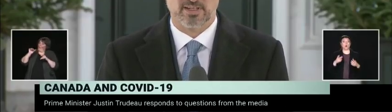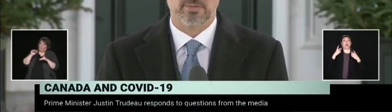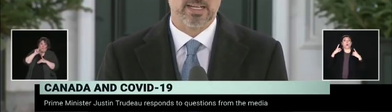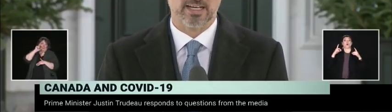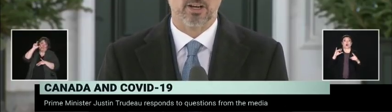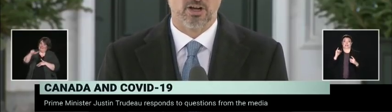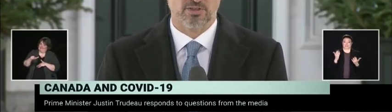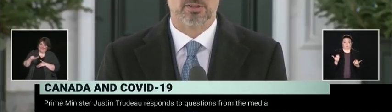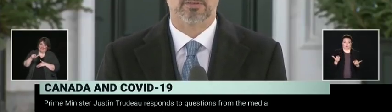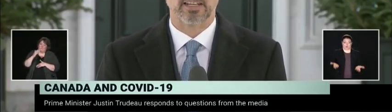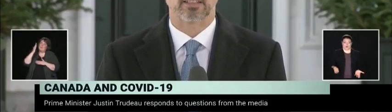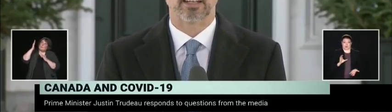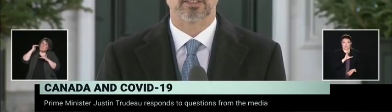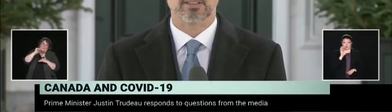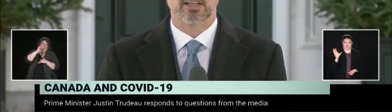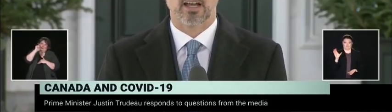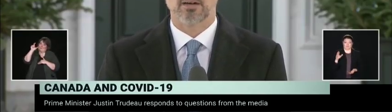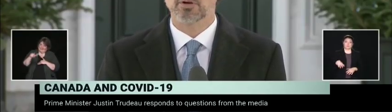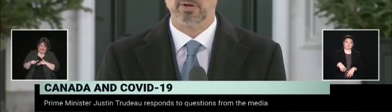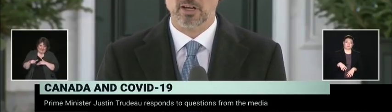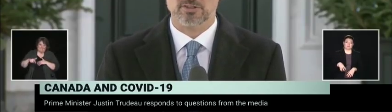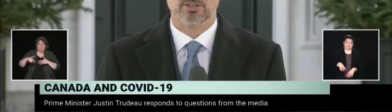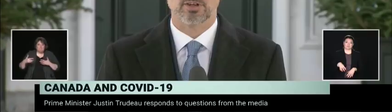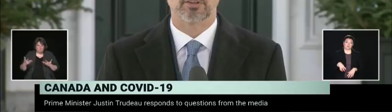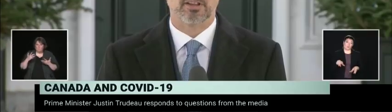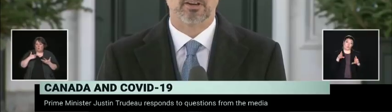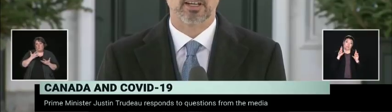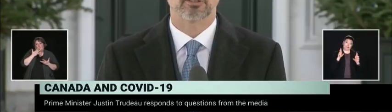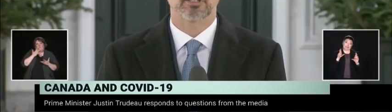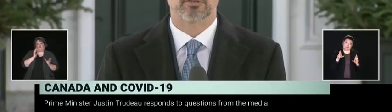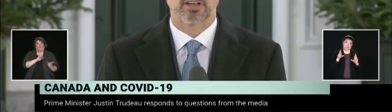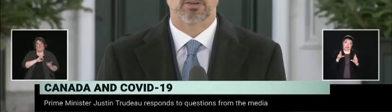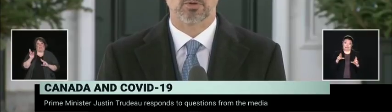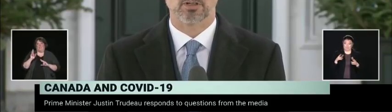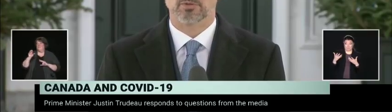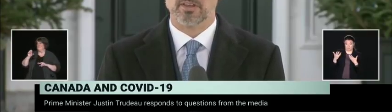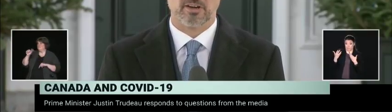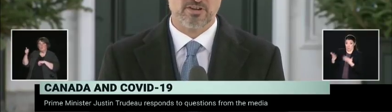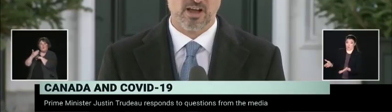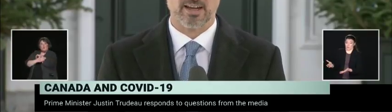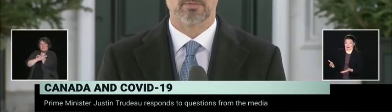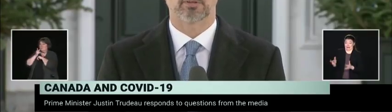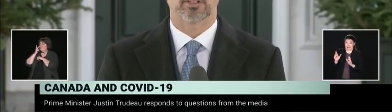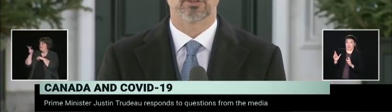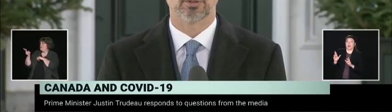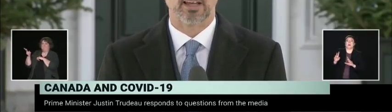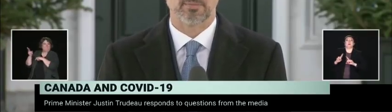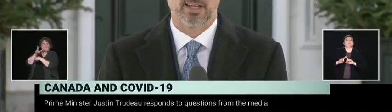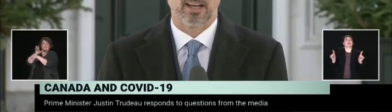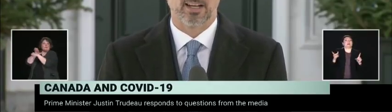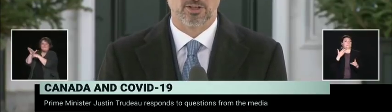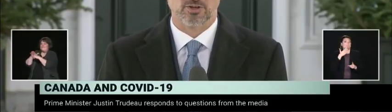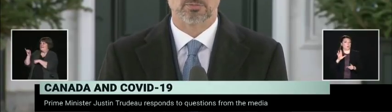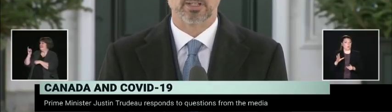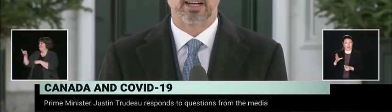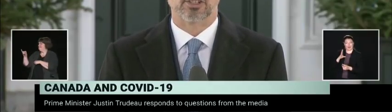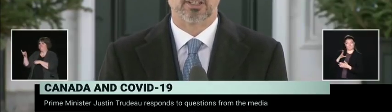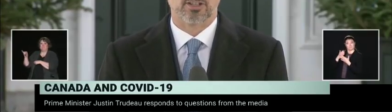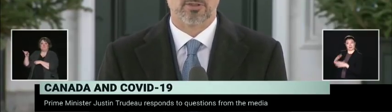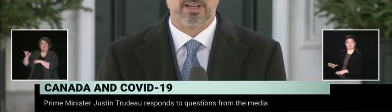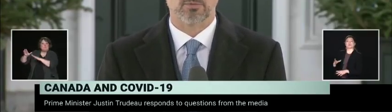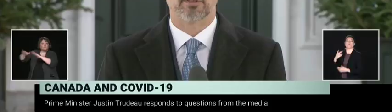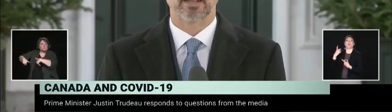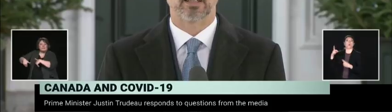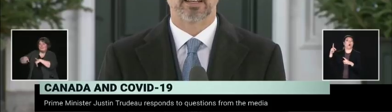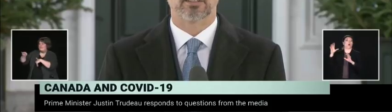won't be needing all those ventilators, but we also know that there are countries around the world where they are not able to tool up local production